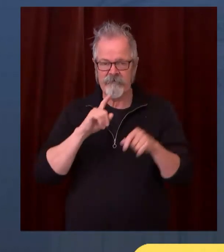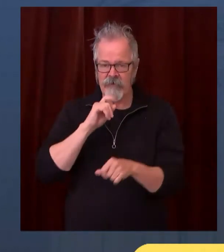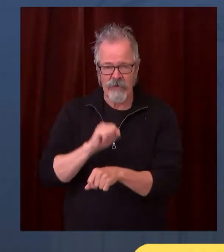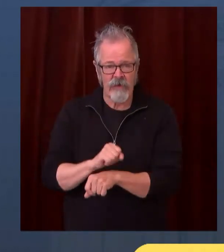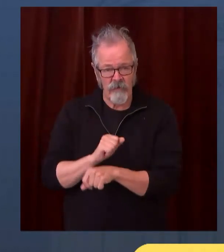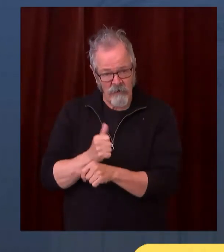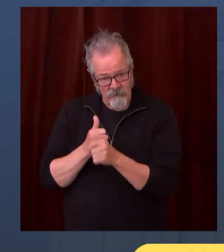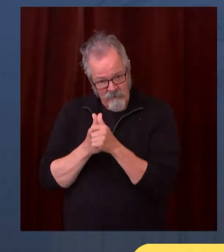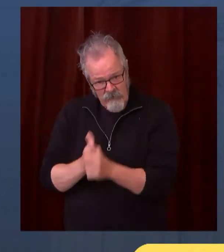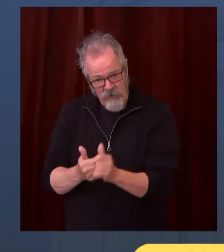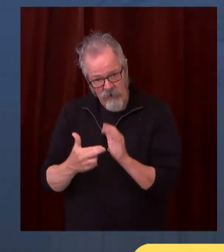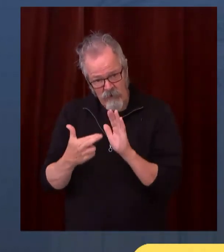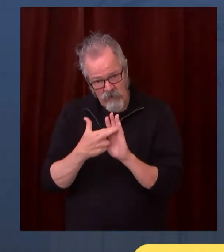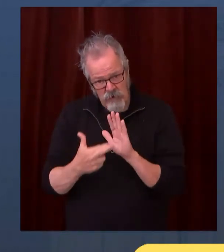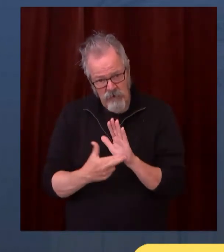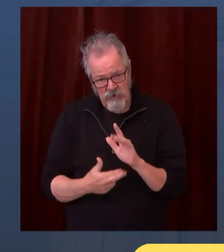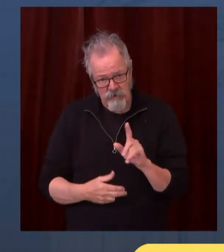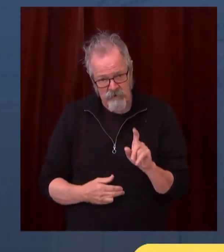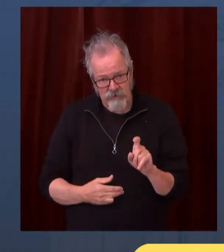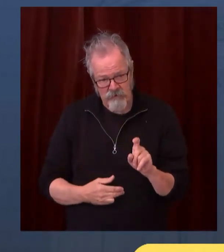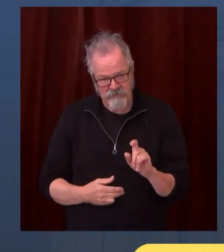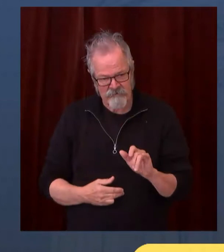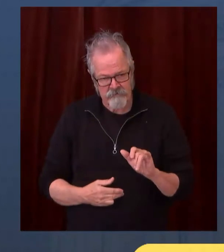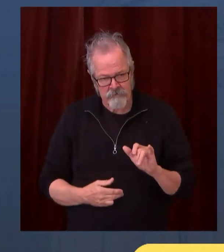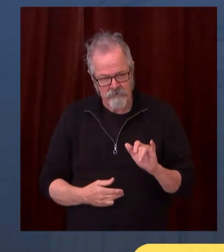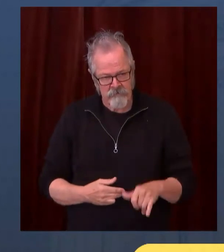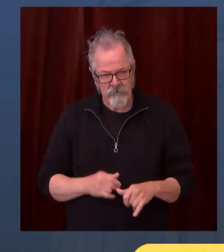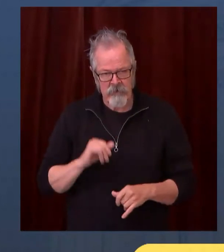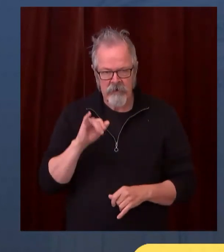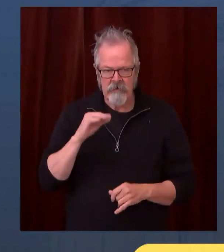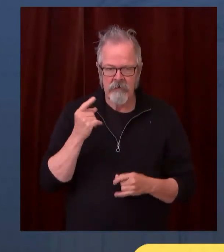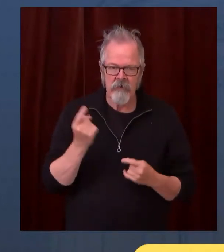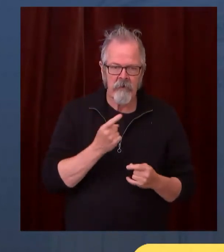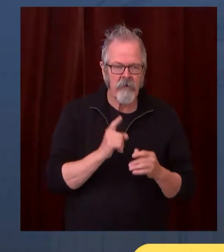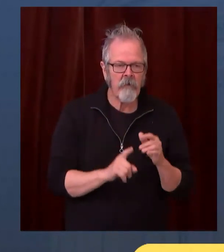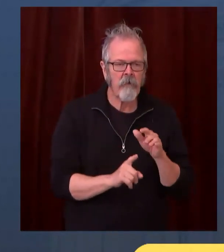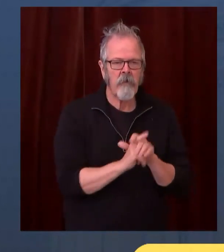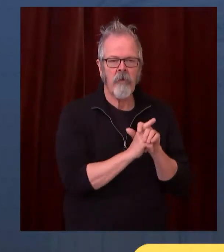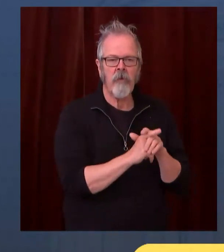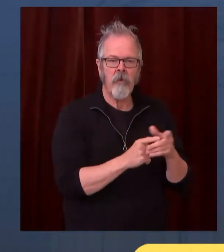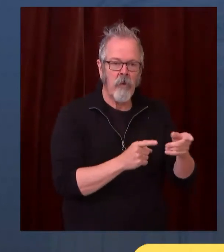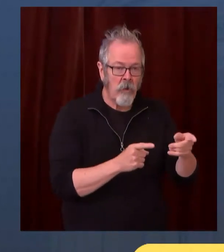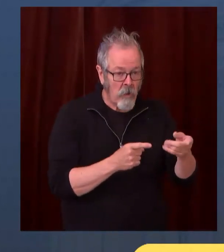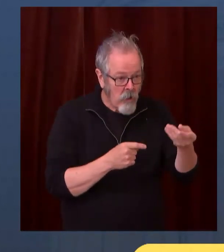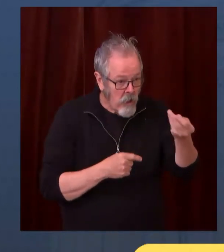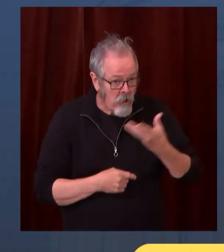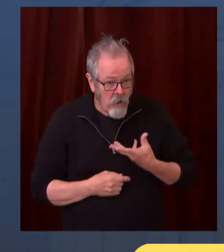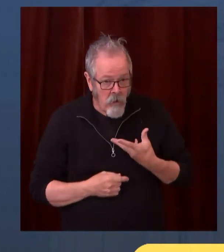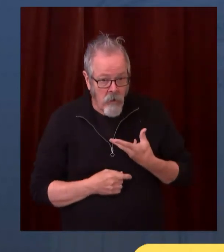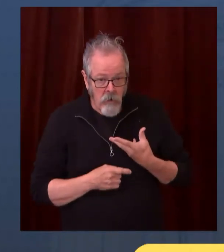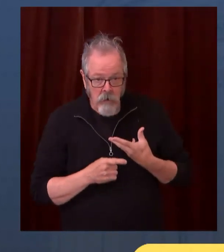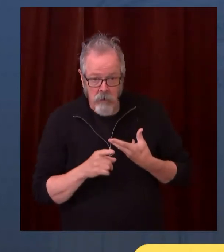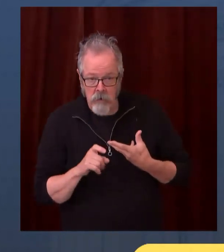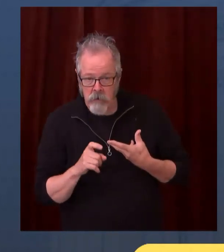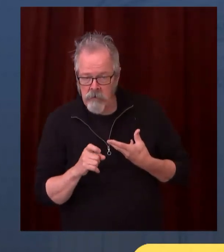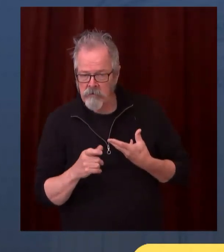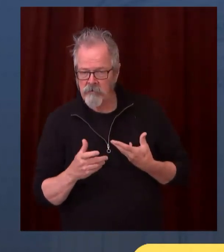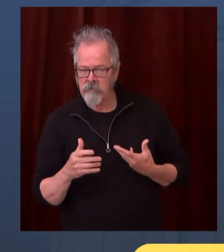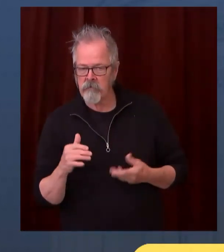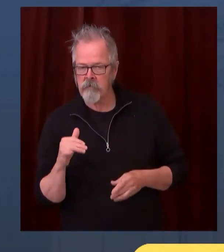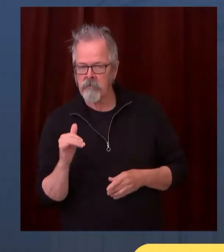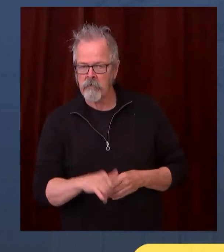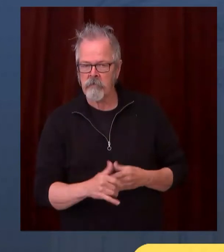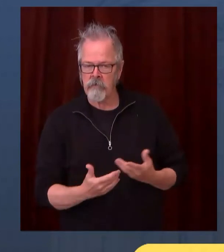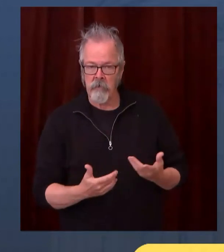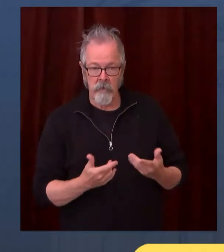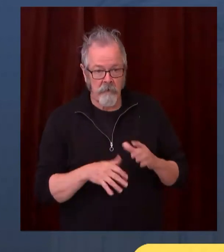regulation to report any change, any positive new staff, any positive new resident, any